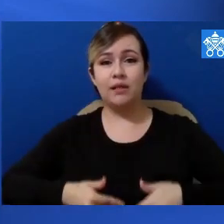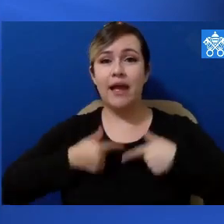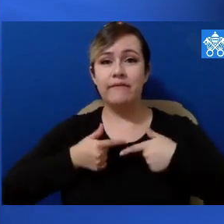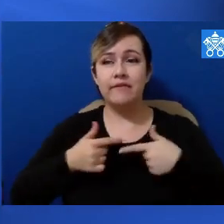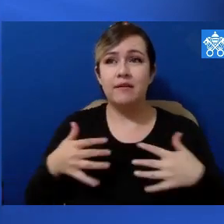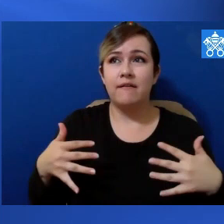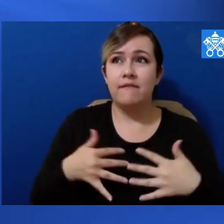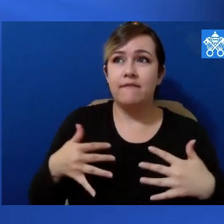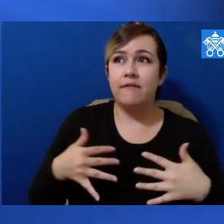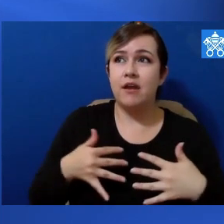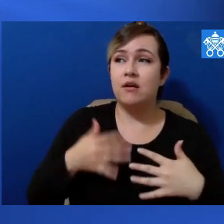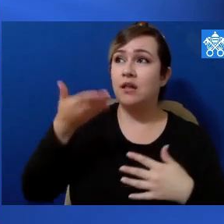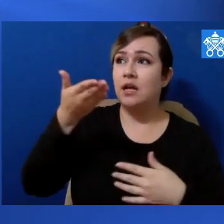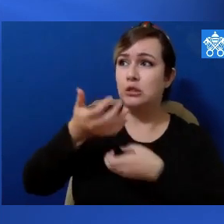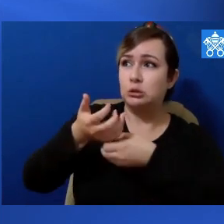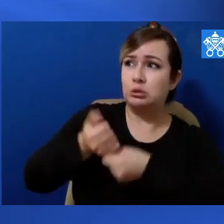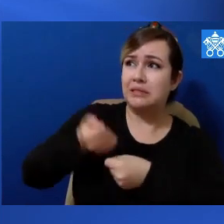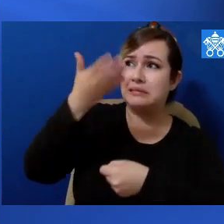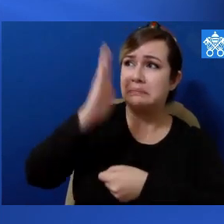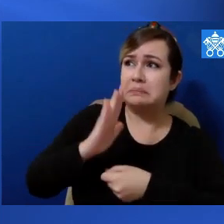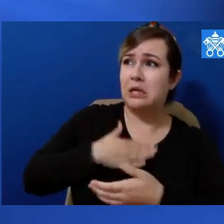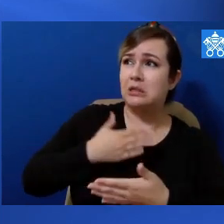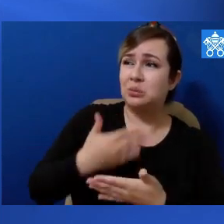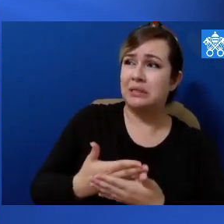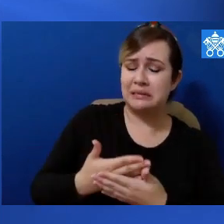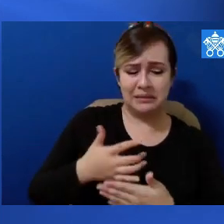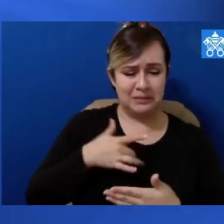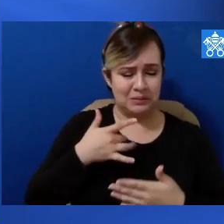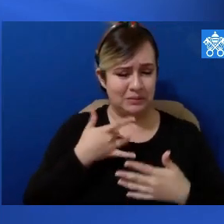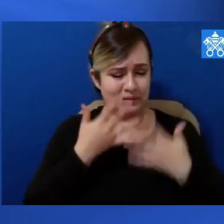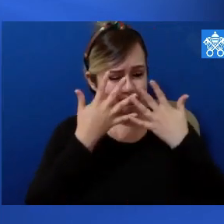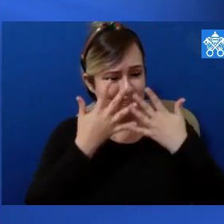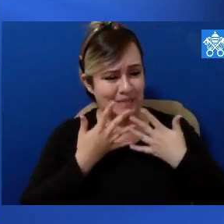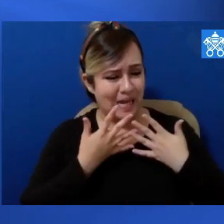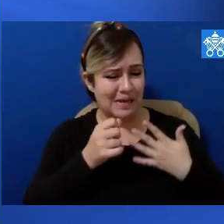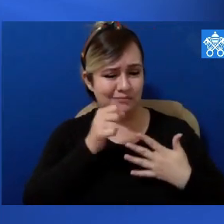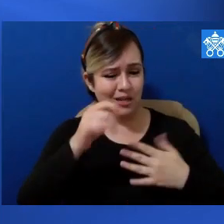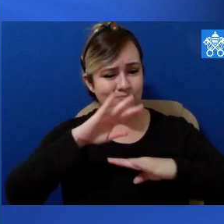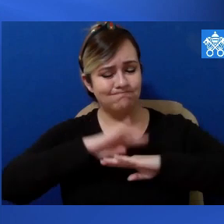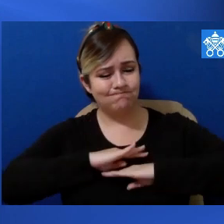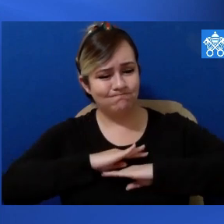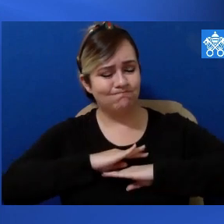that fidelity to God's will can make us sad or unfulfilled.